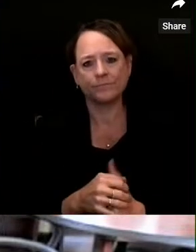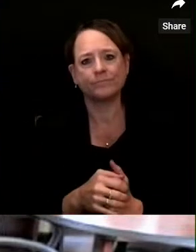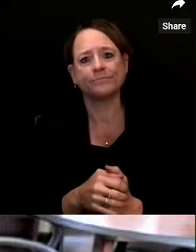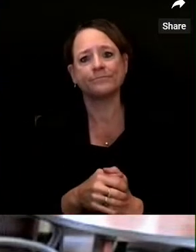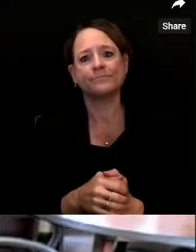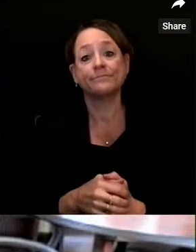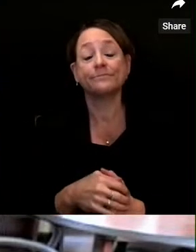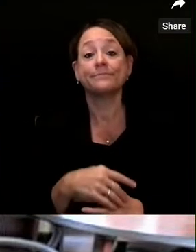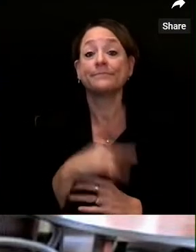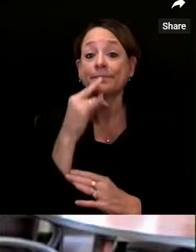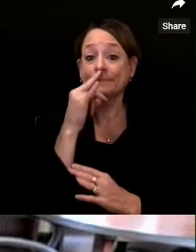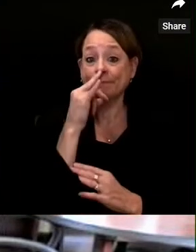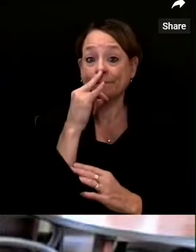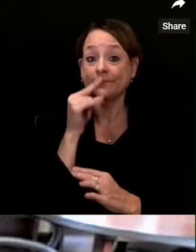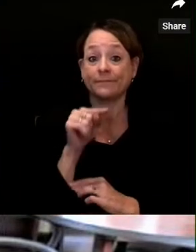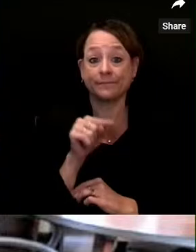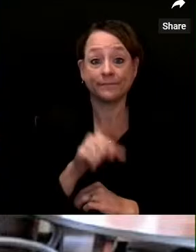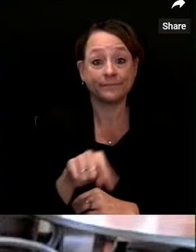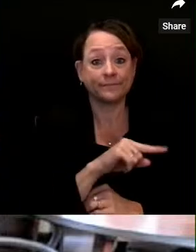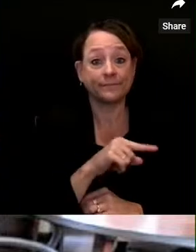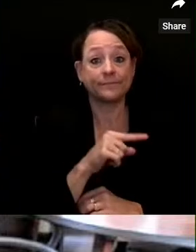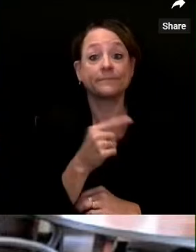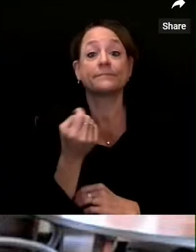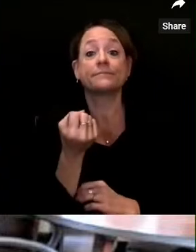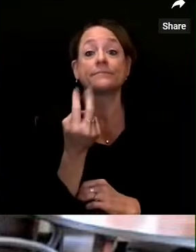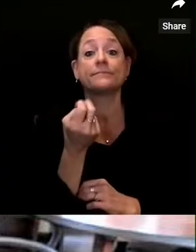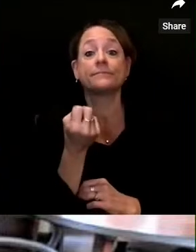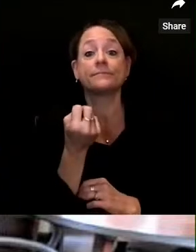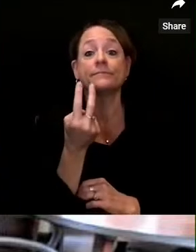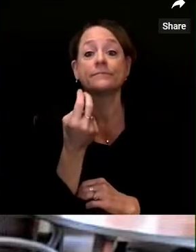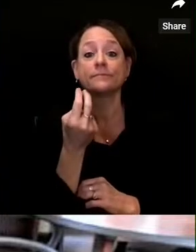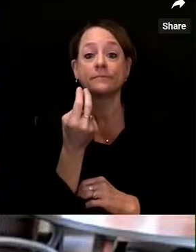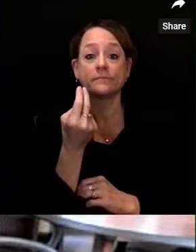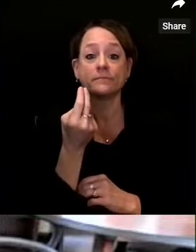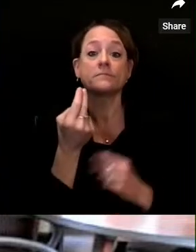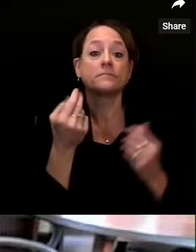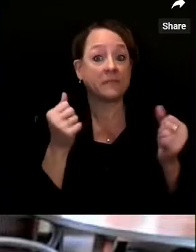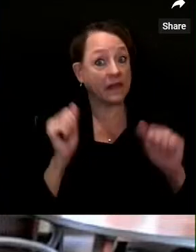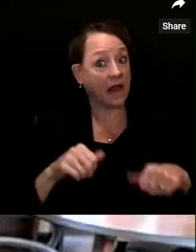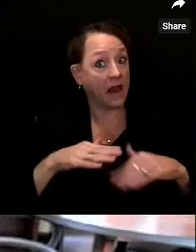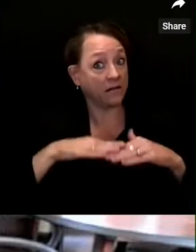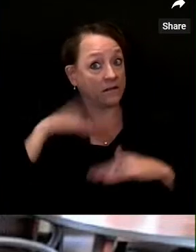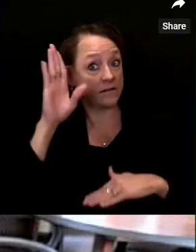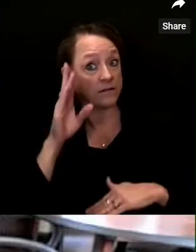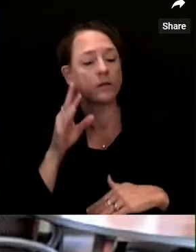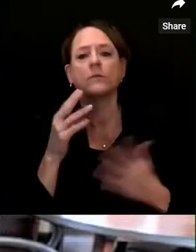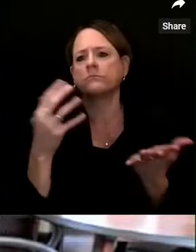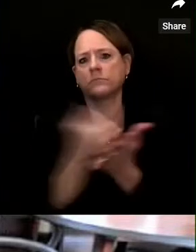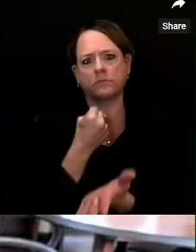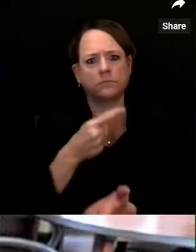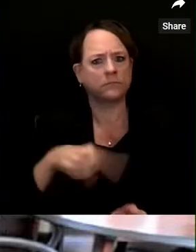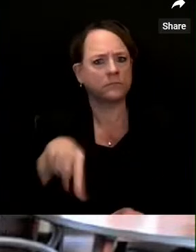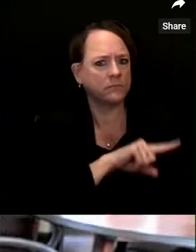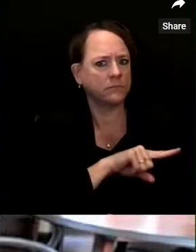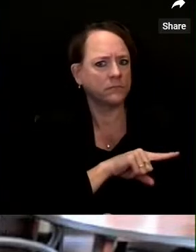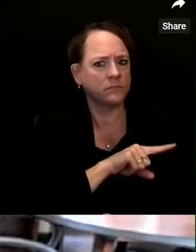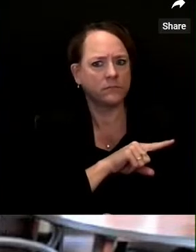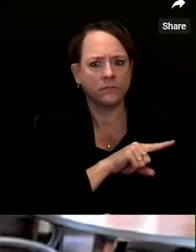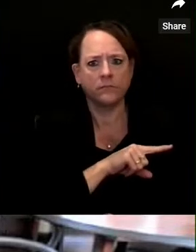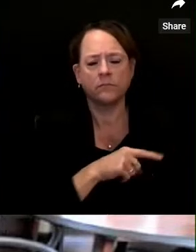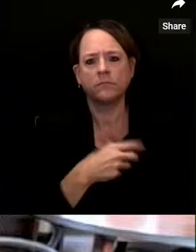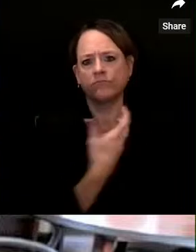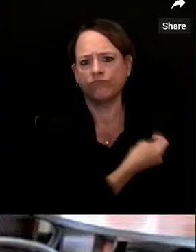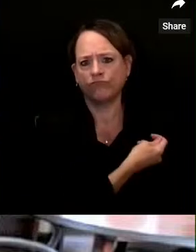older, we need to make sure that we're getting our kids vaccinated. And it's also critical that everyone who is working